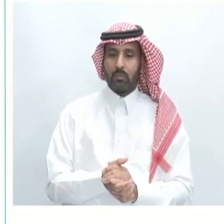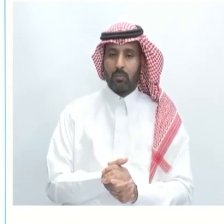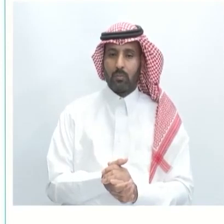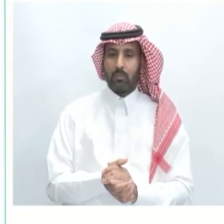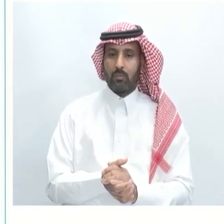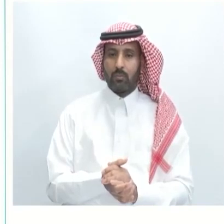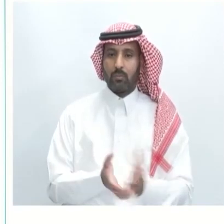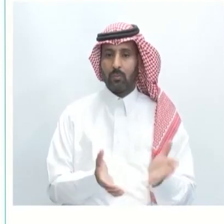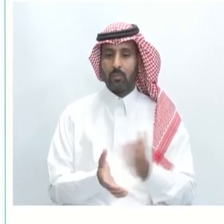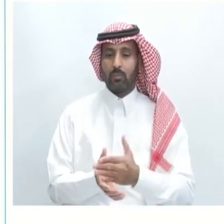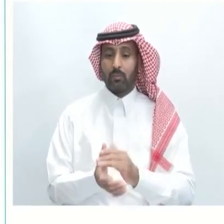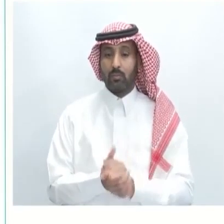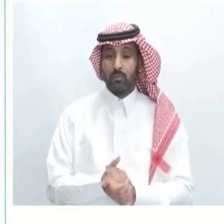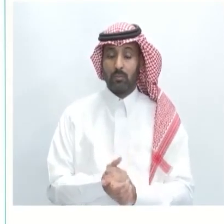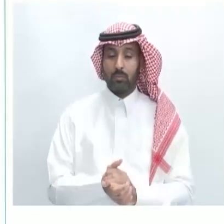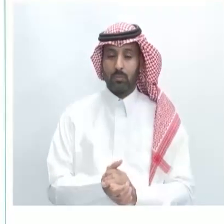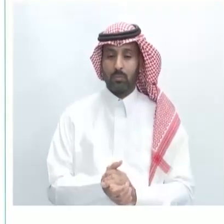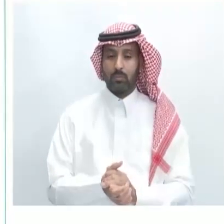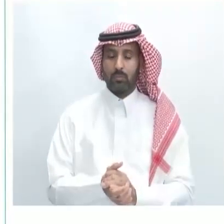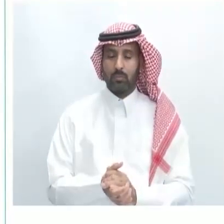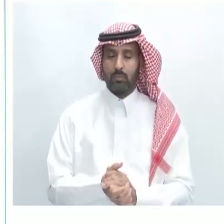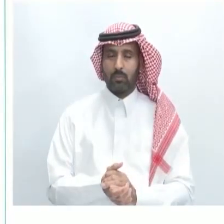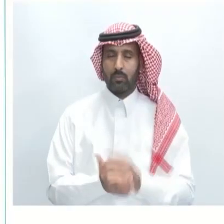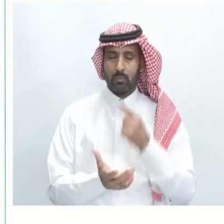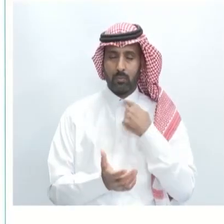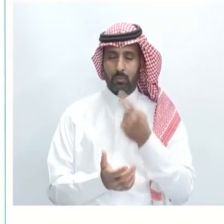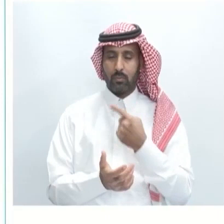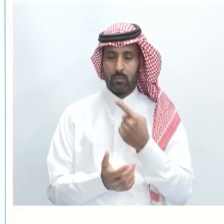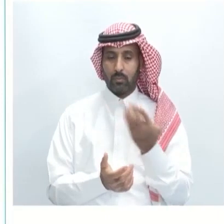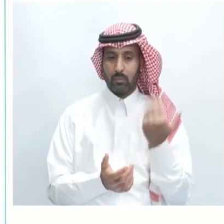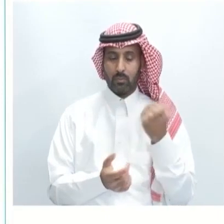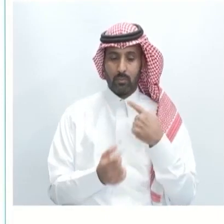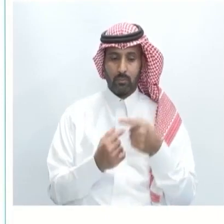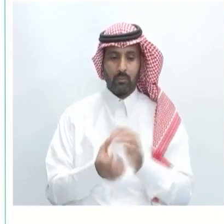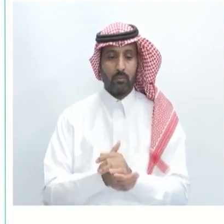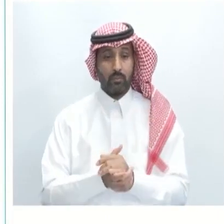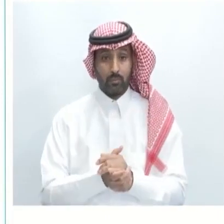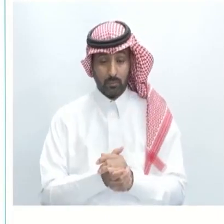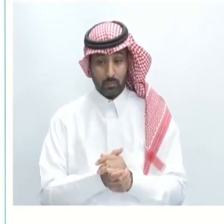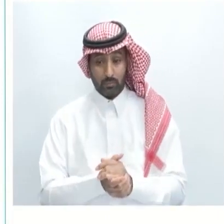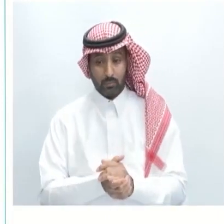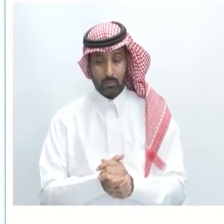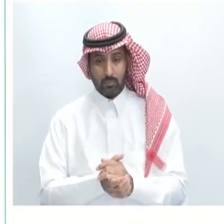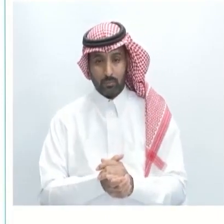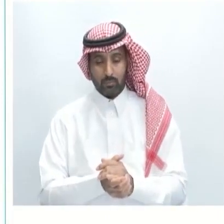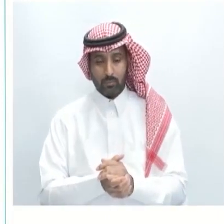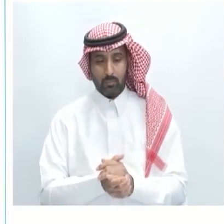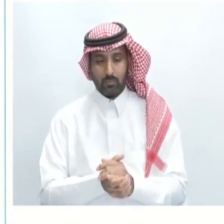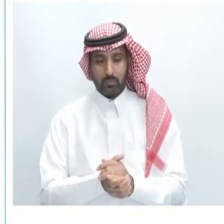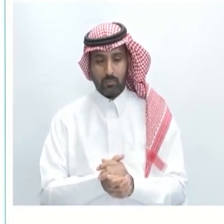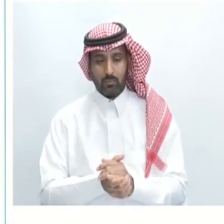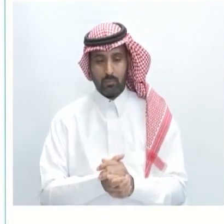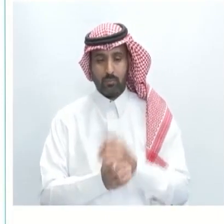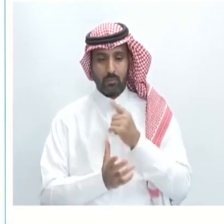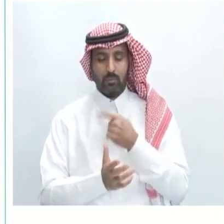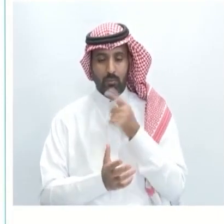So now moving on from the listening to the pronunciation, that we have revised all of our answers. The pronunciation